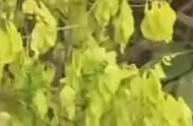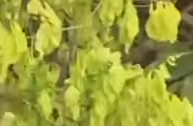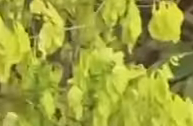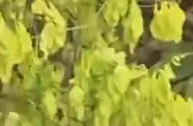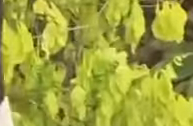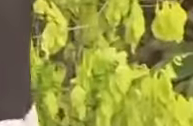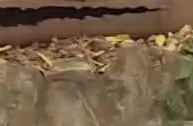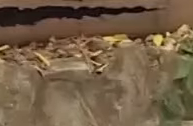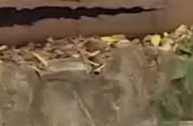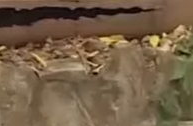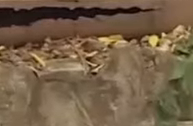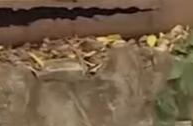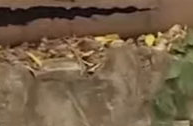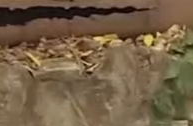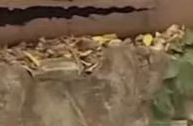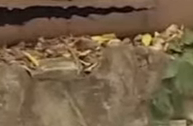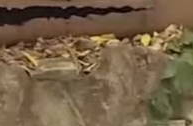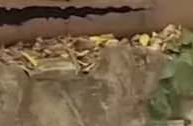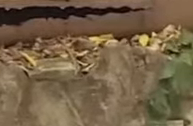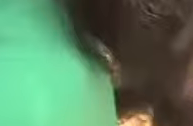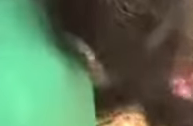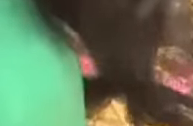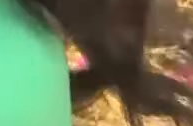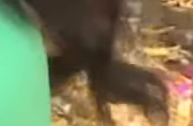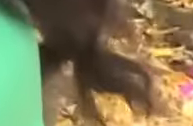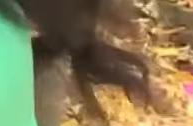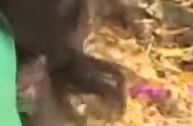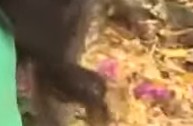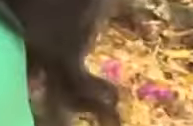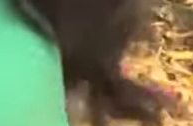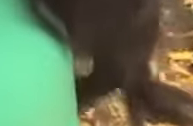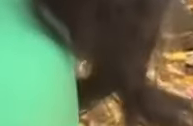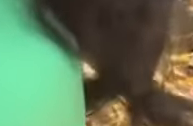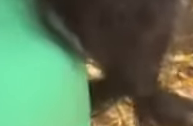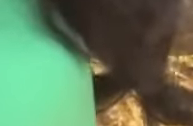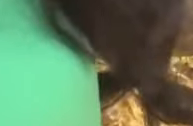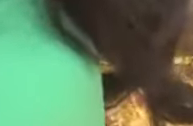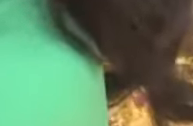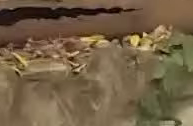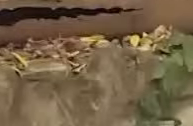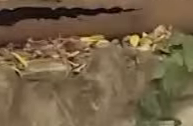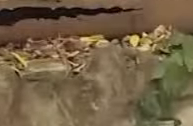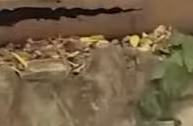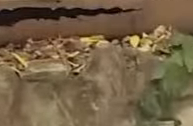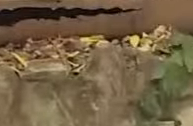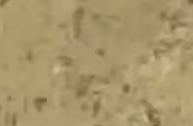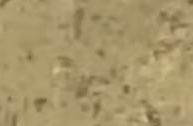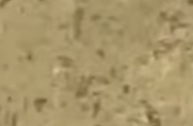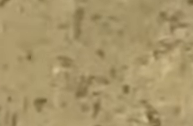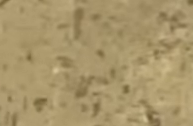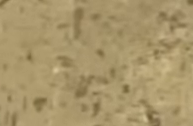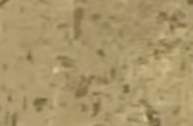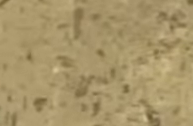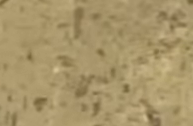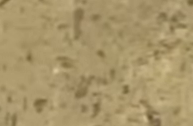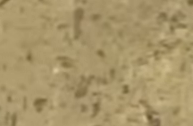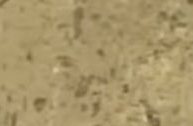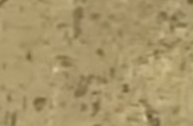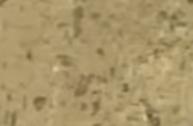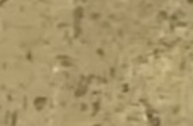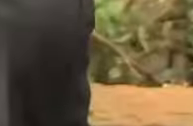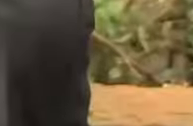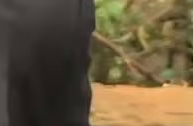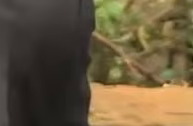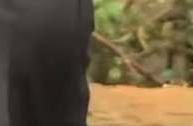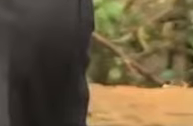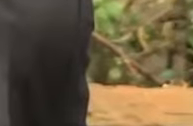hizi? Is Grandma Kathy in the house? Yes, talking to Auntie Mimi. Oh, really? I don't want to hear from you. This